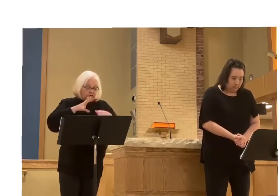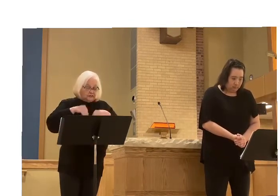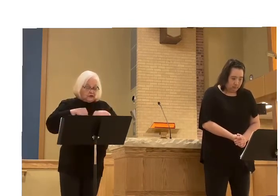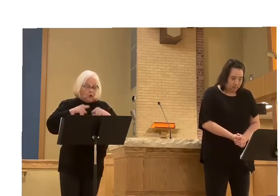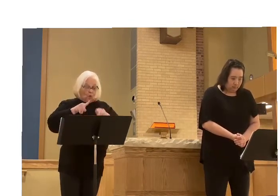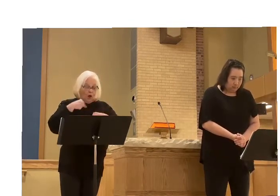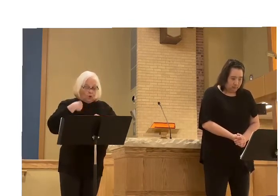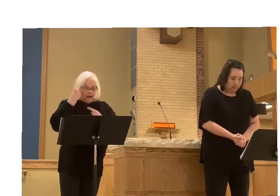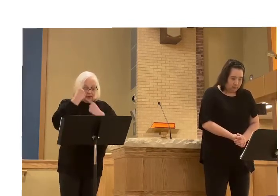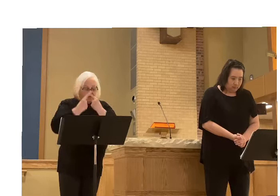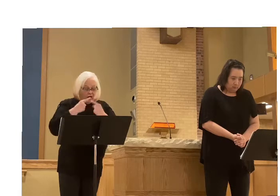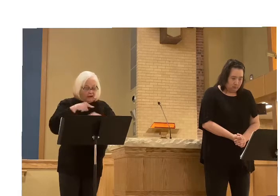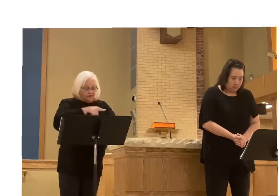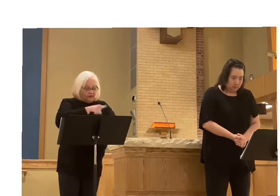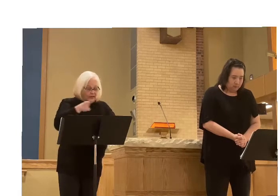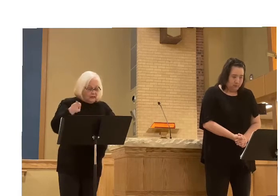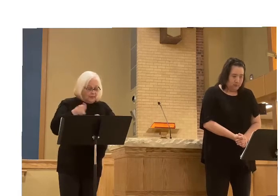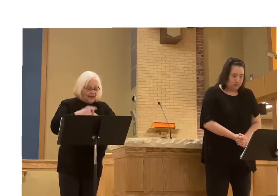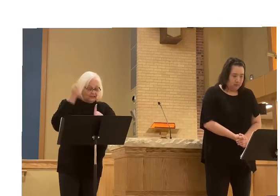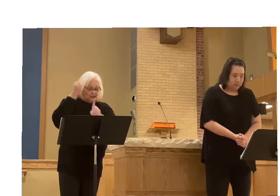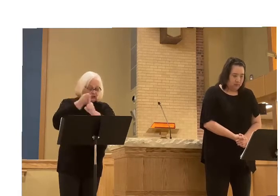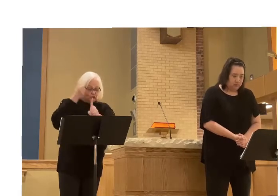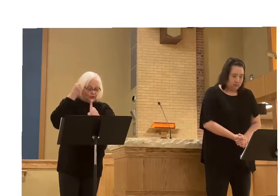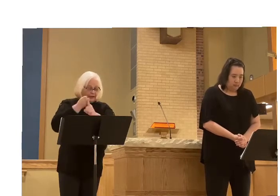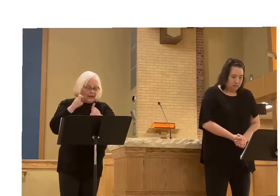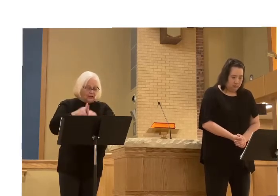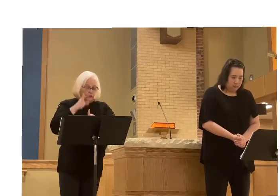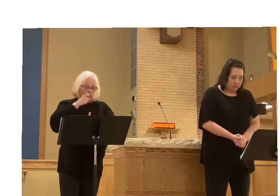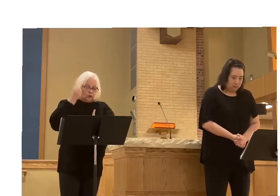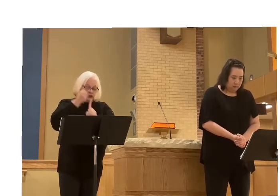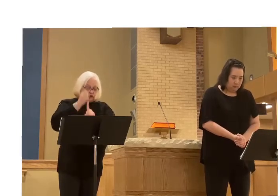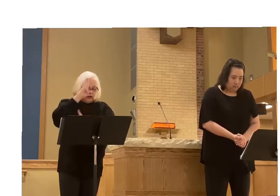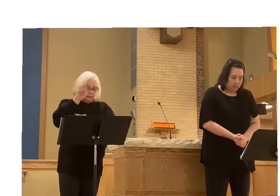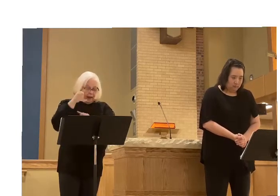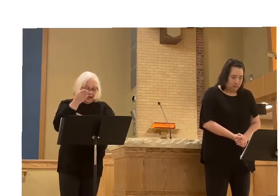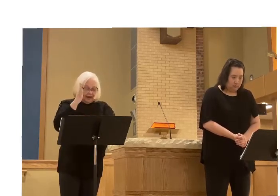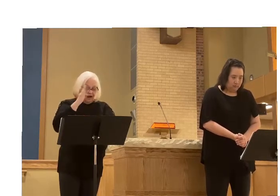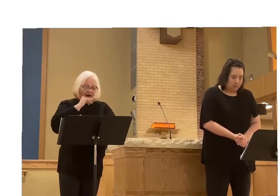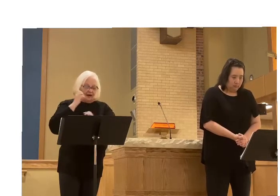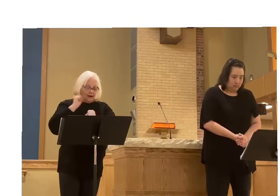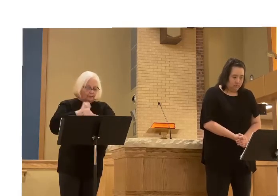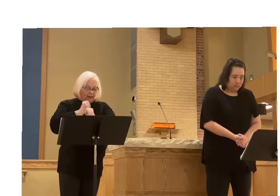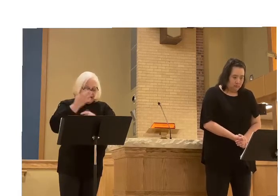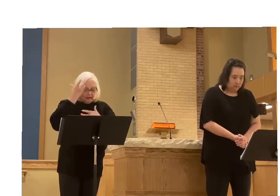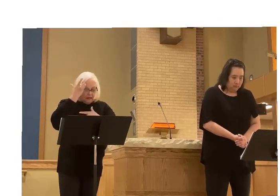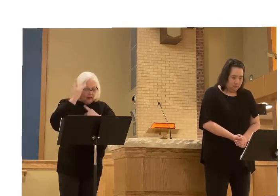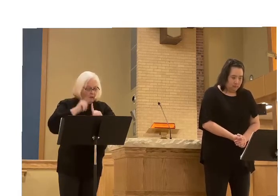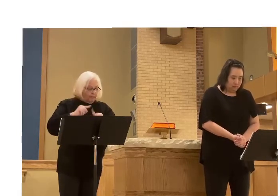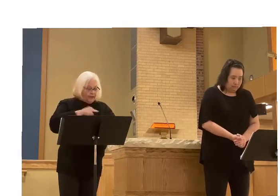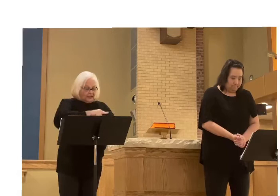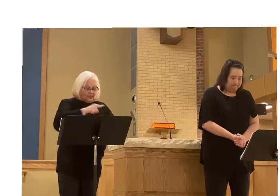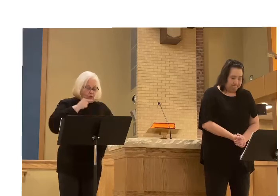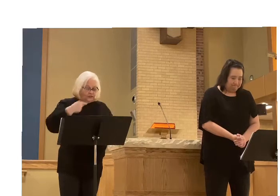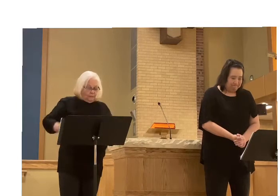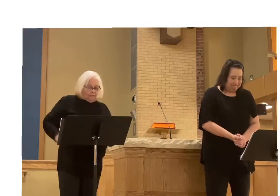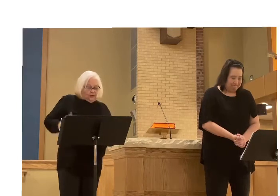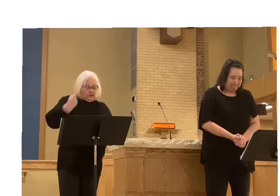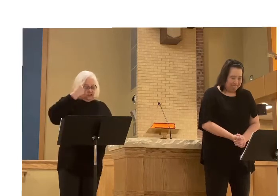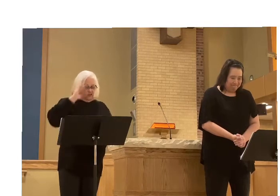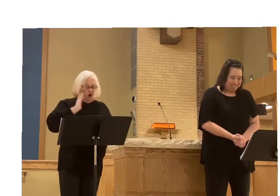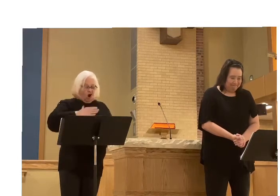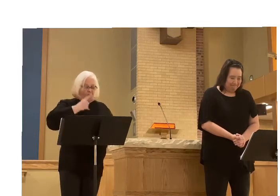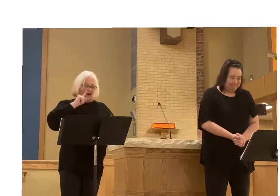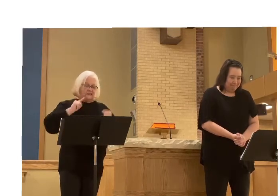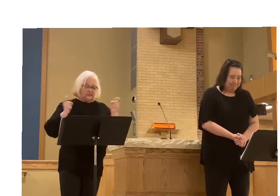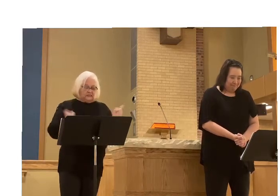struck by God and afflicted. But he was pierced for our offenses, crushed for our sins. Upon him was the punishment